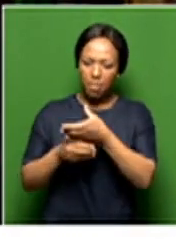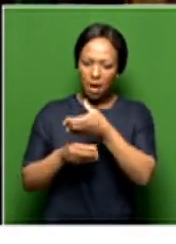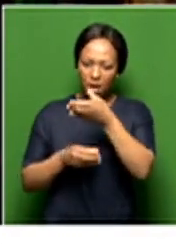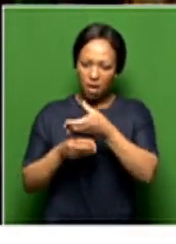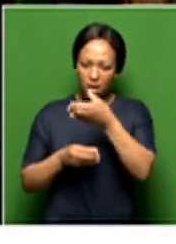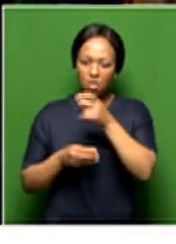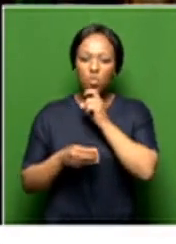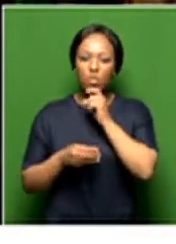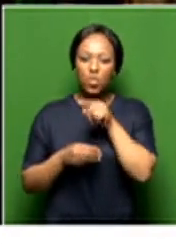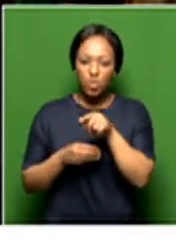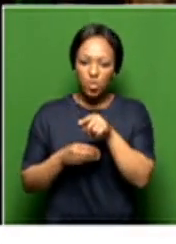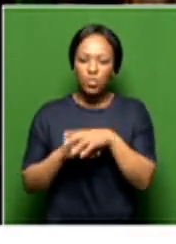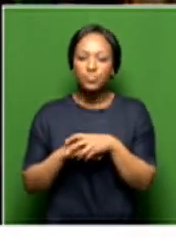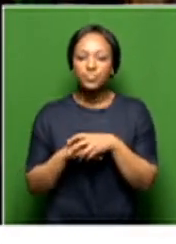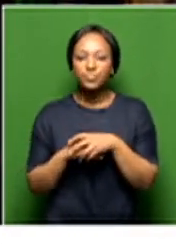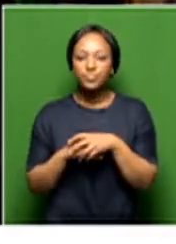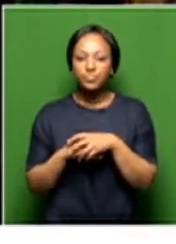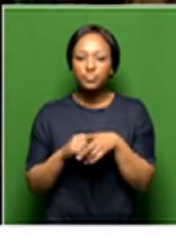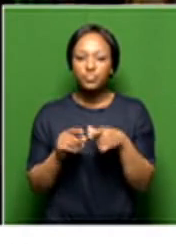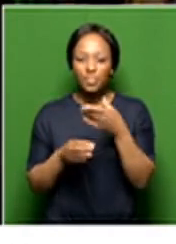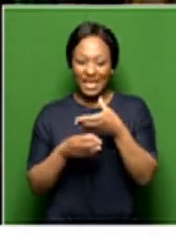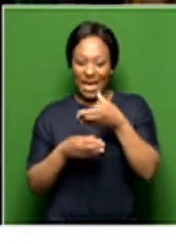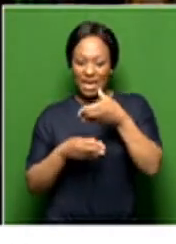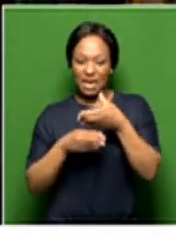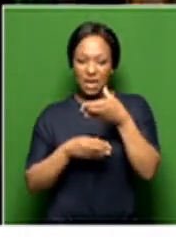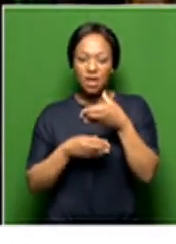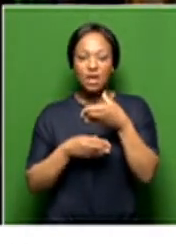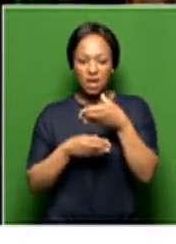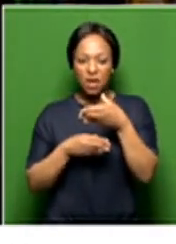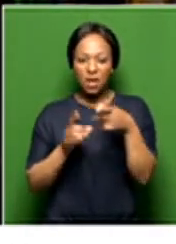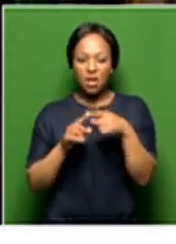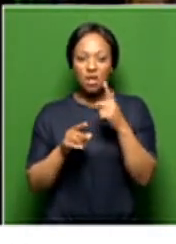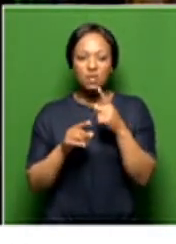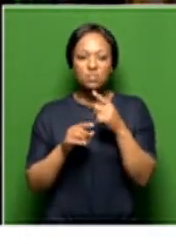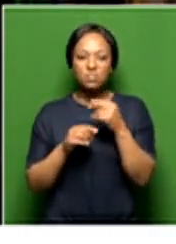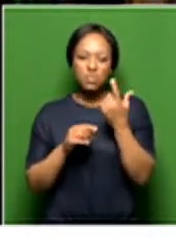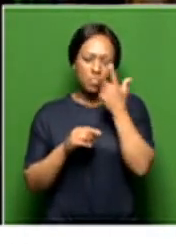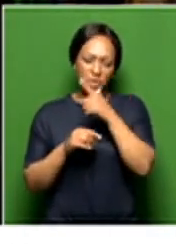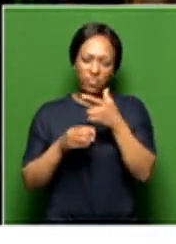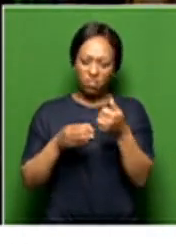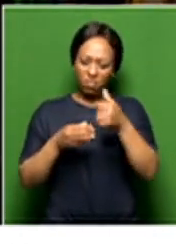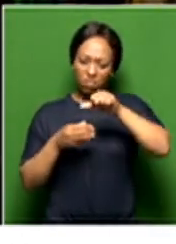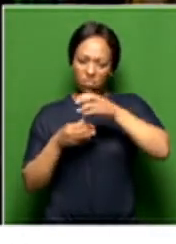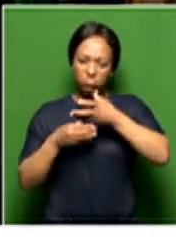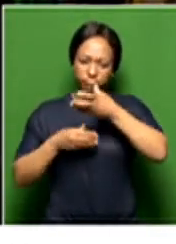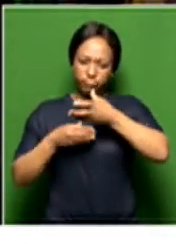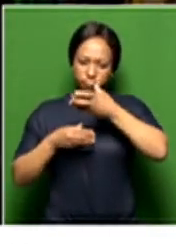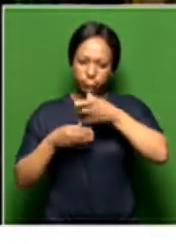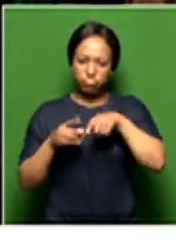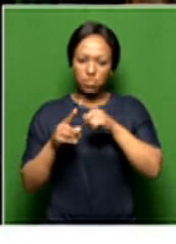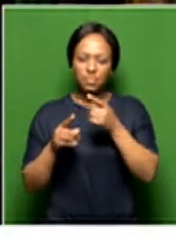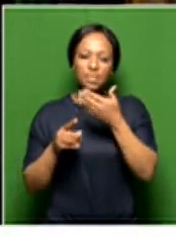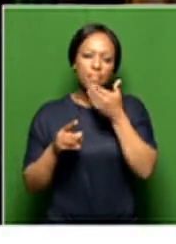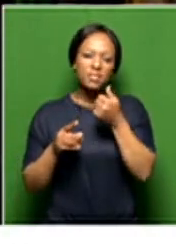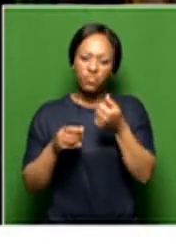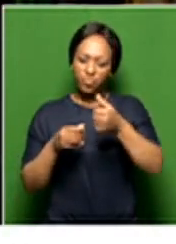become another can. You know, so I mean, the can in itself, it's a beautiful piece of packaging, but in itself doesn't just serve as a vessel for the